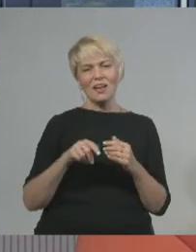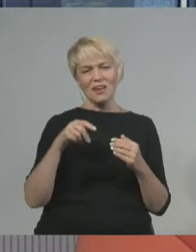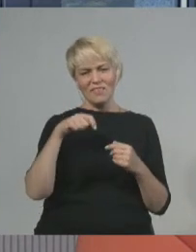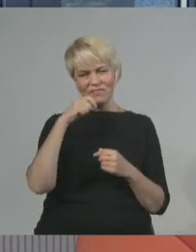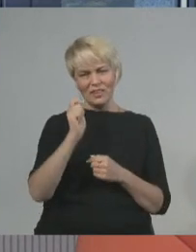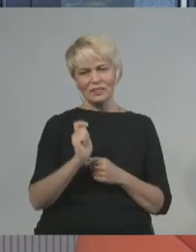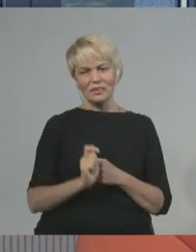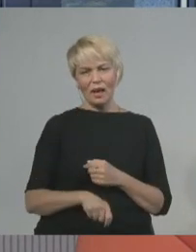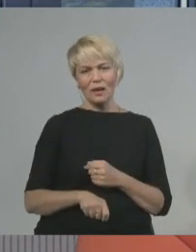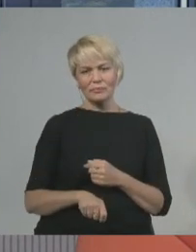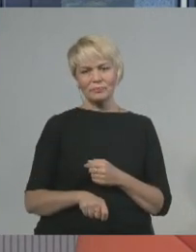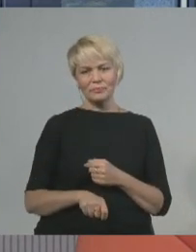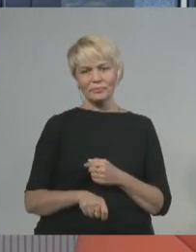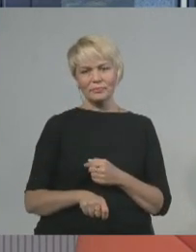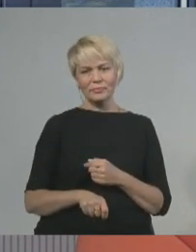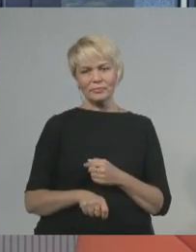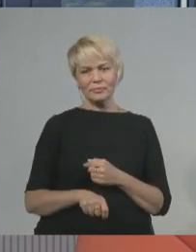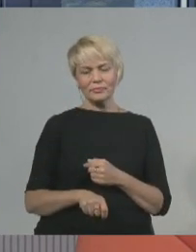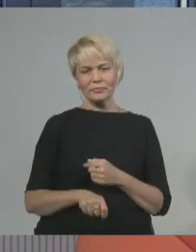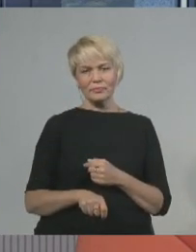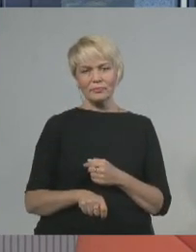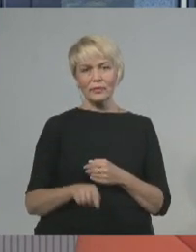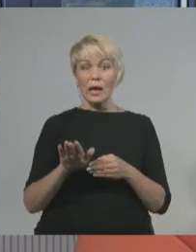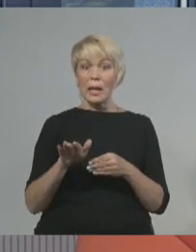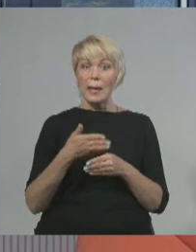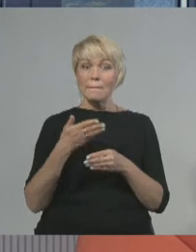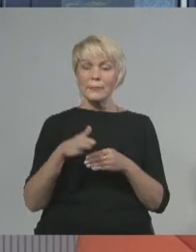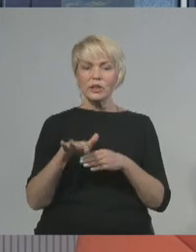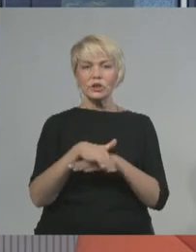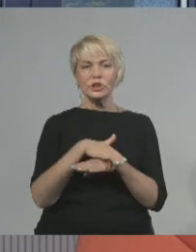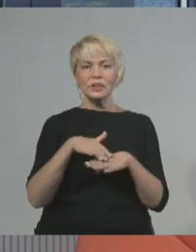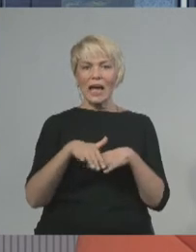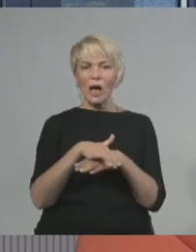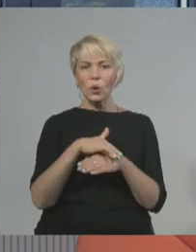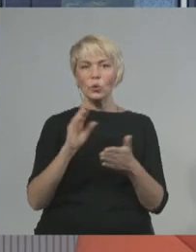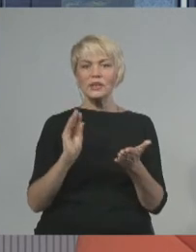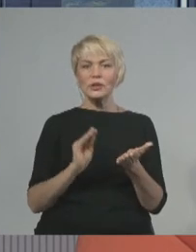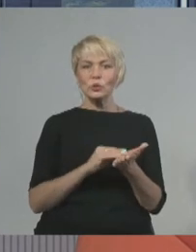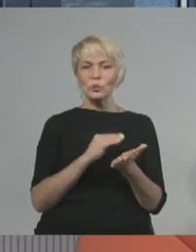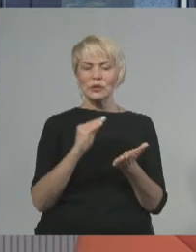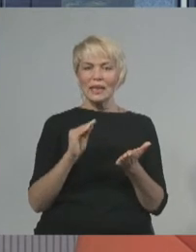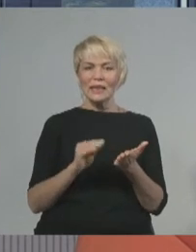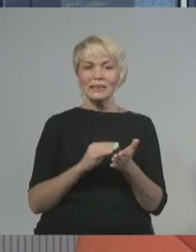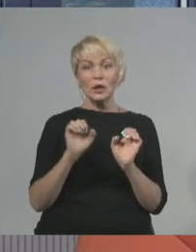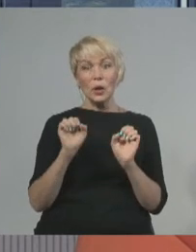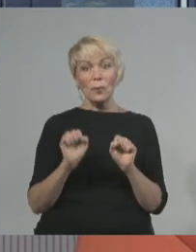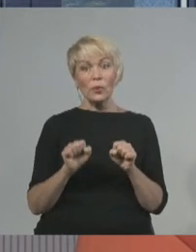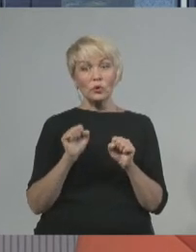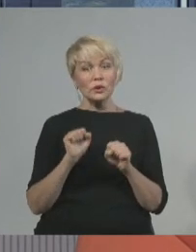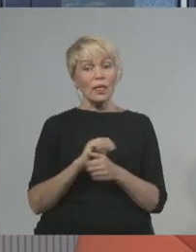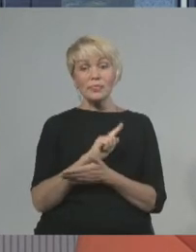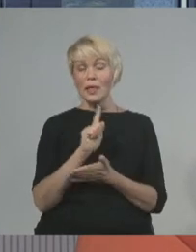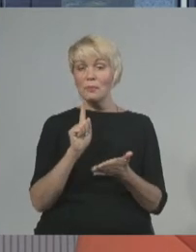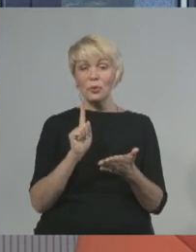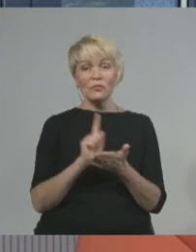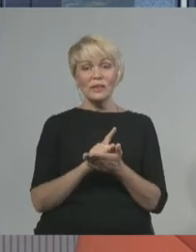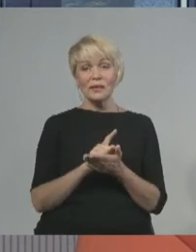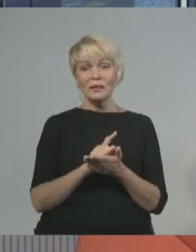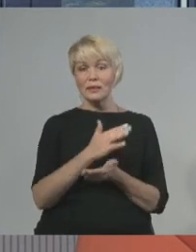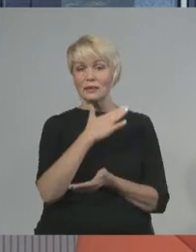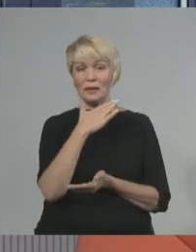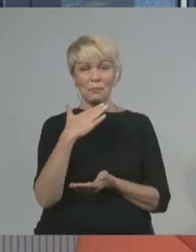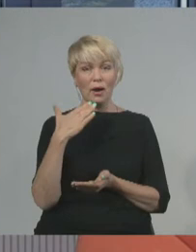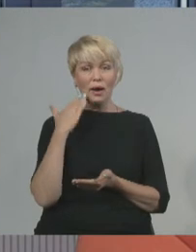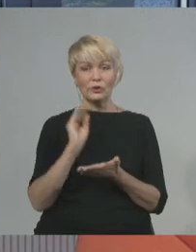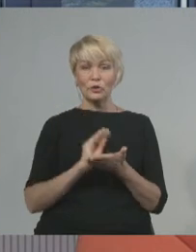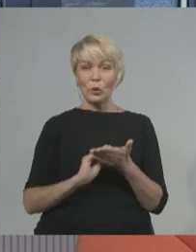something like you as foreign journalists should not be making too much light of the issue of the far-right because kremlin propaganda will pick